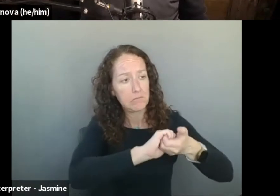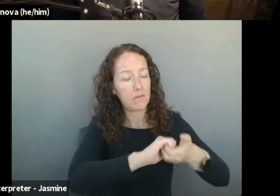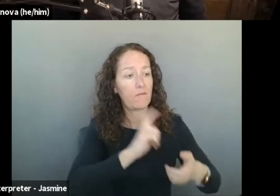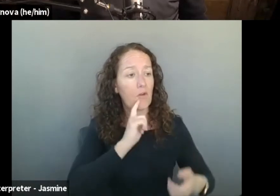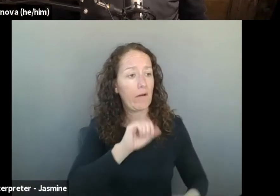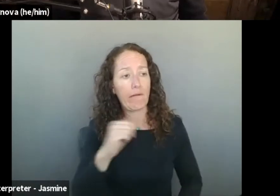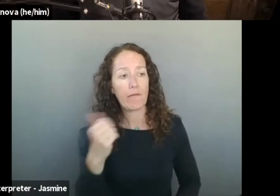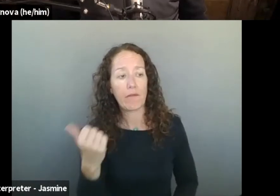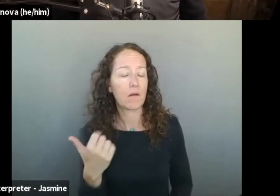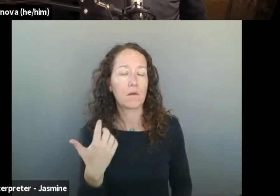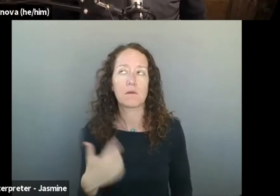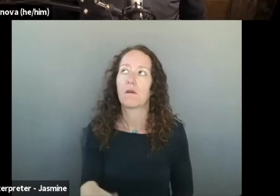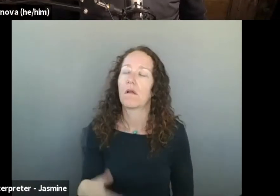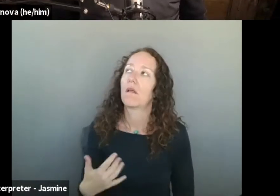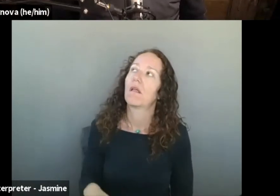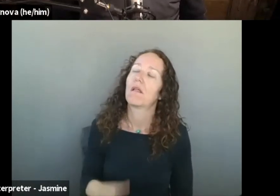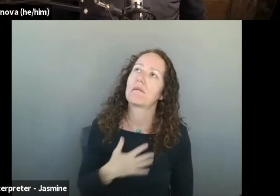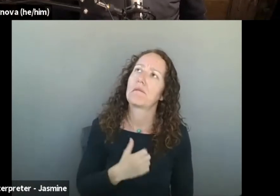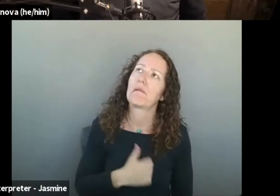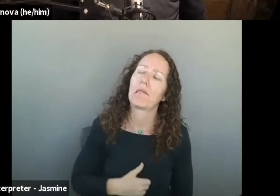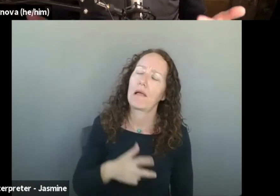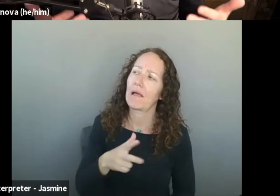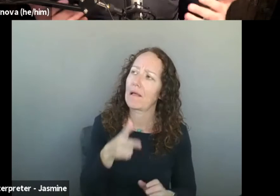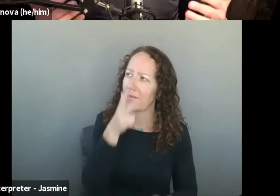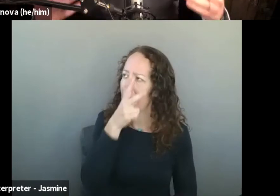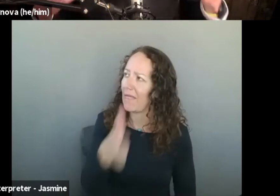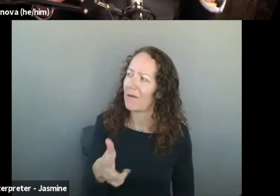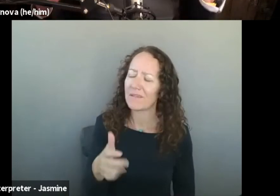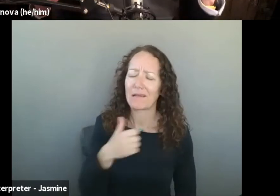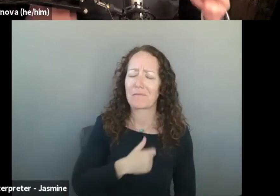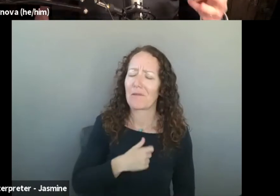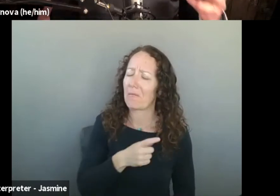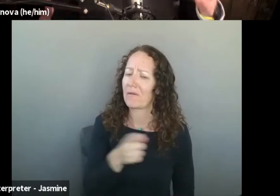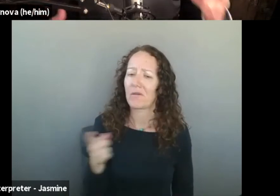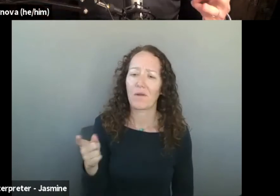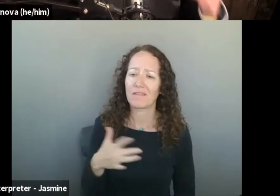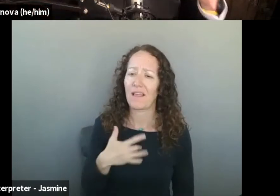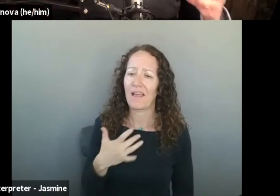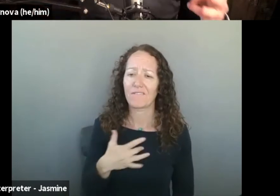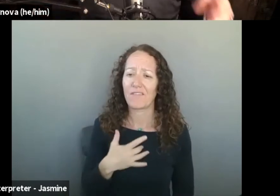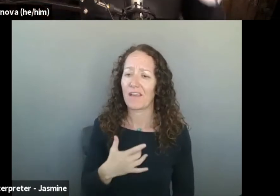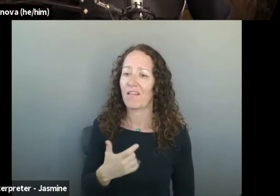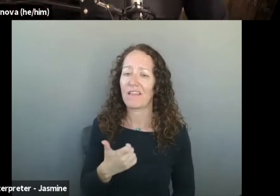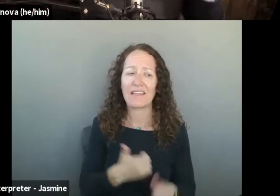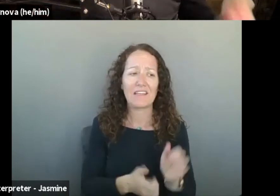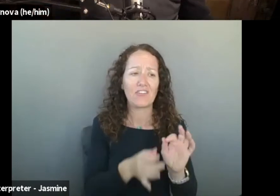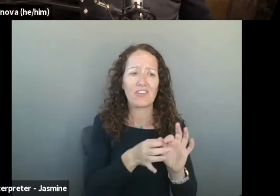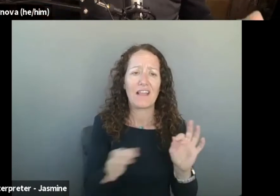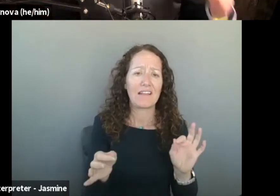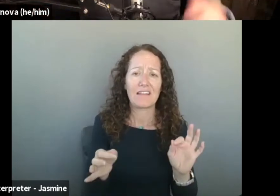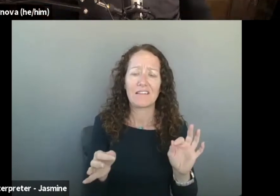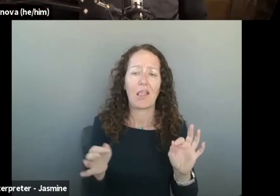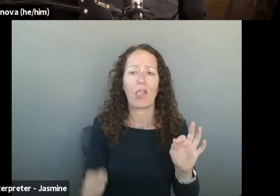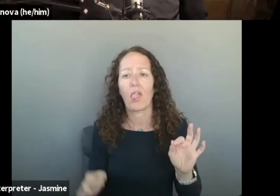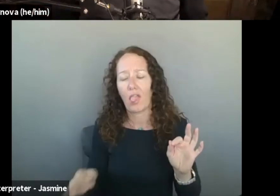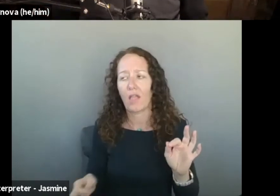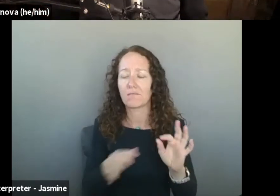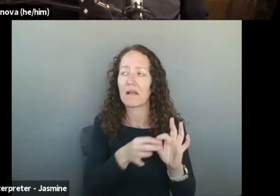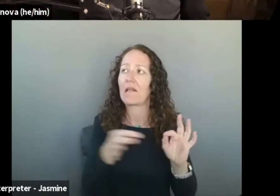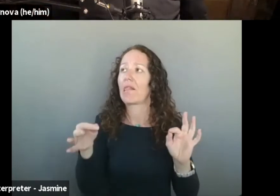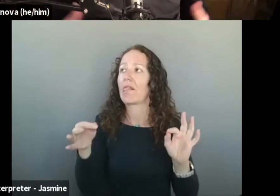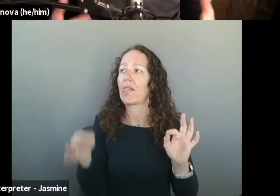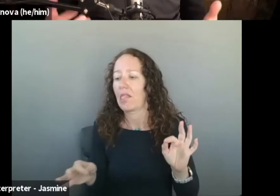God, I'm really doing apologies to everyone else. So I feel like I've got three words per sentence that are just lose.